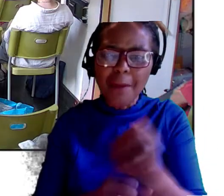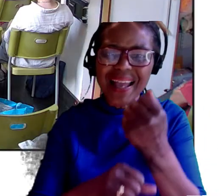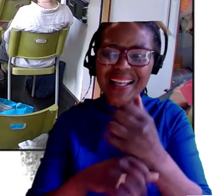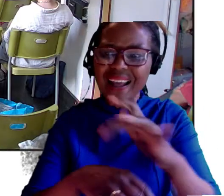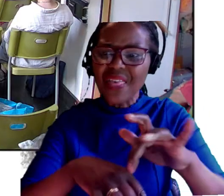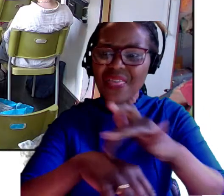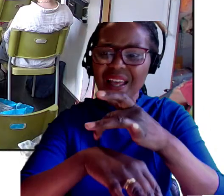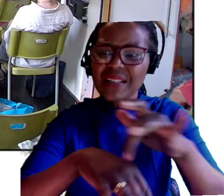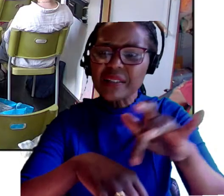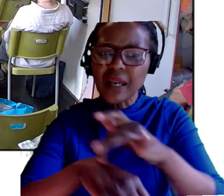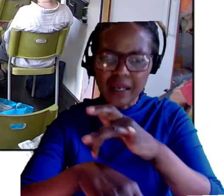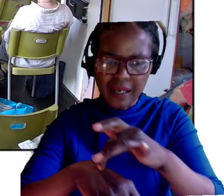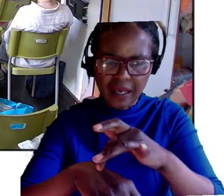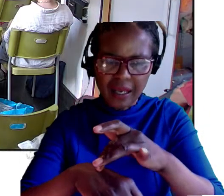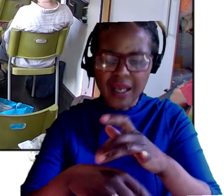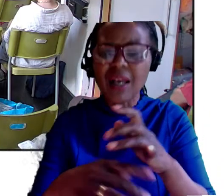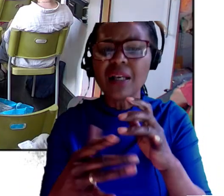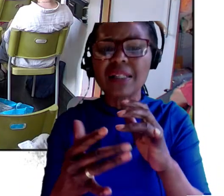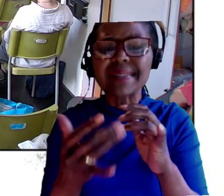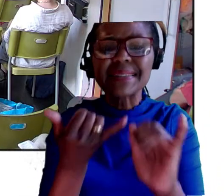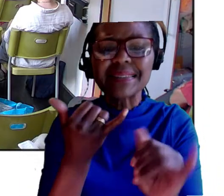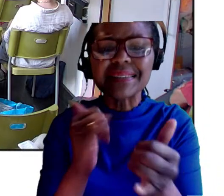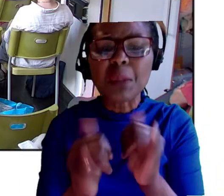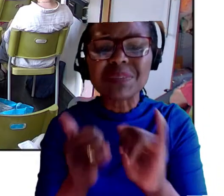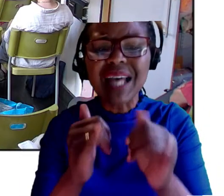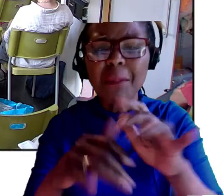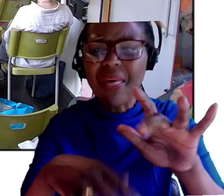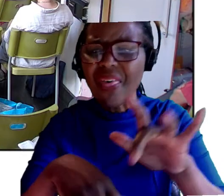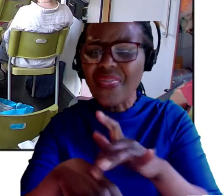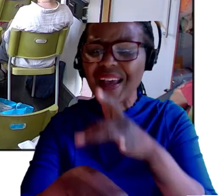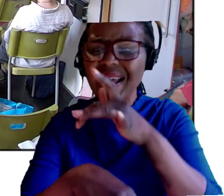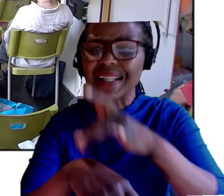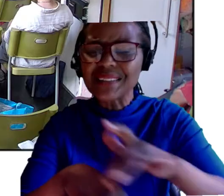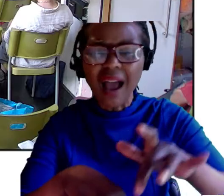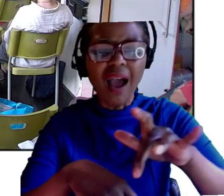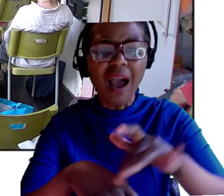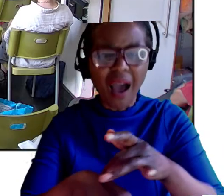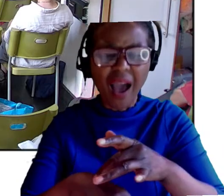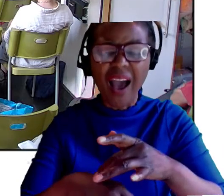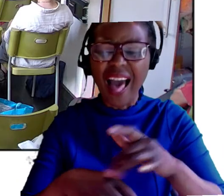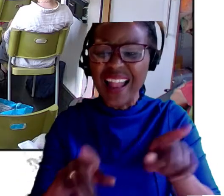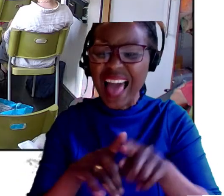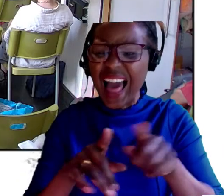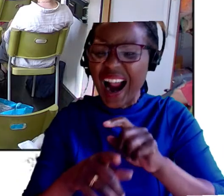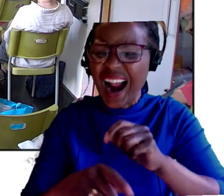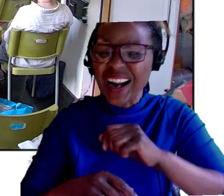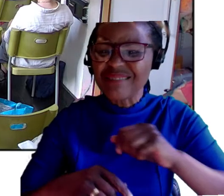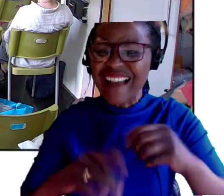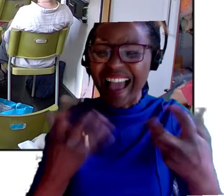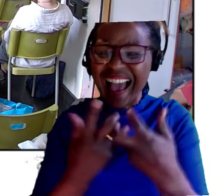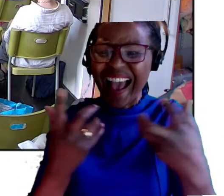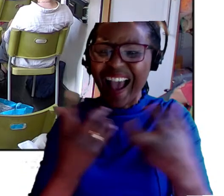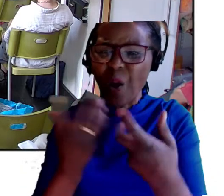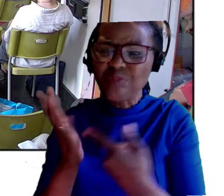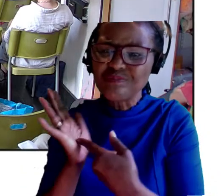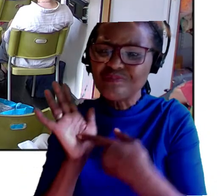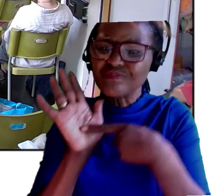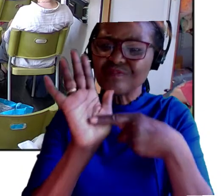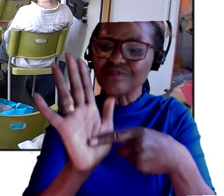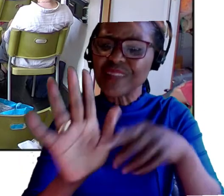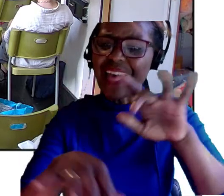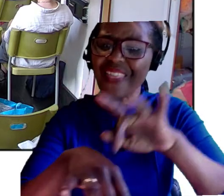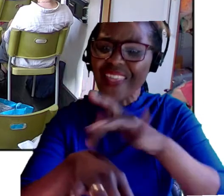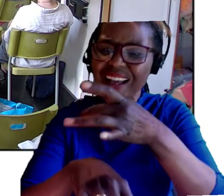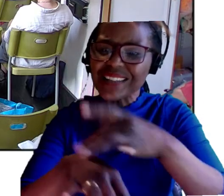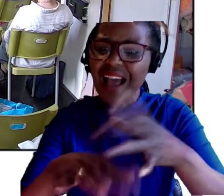sort of clunky edges of like what theatre can do in terms of representation, like where you meet